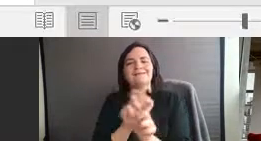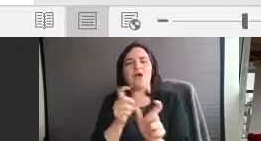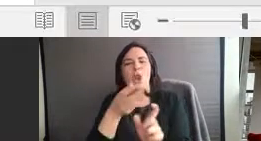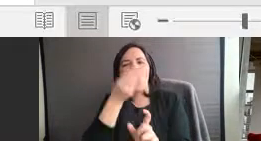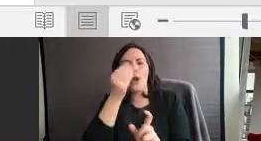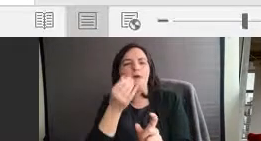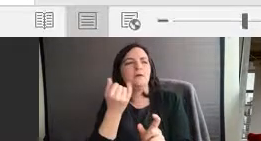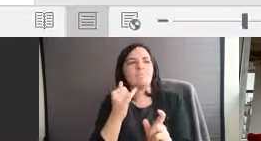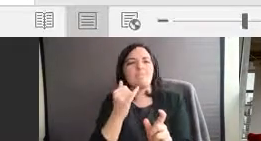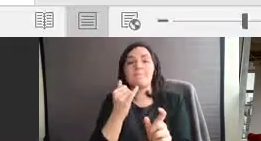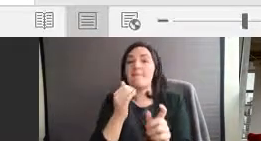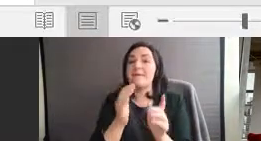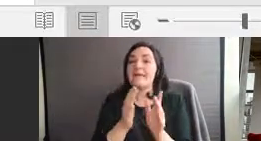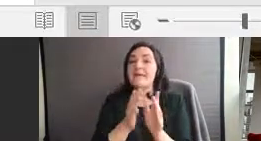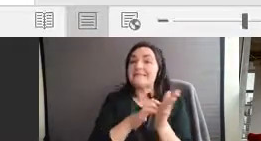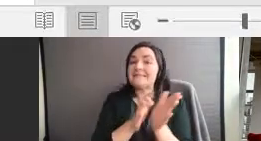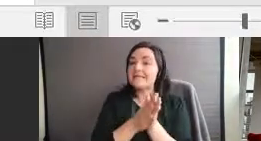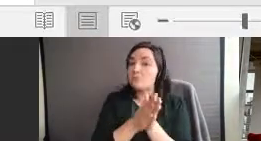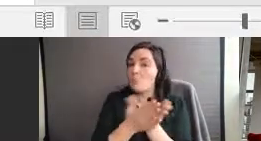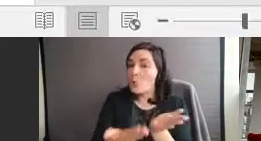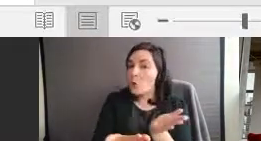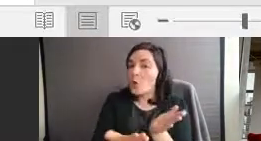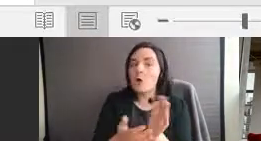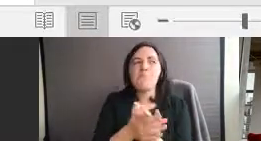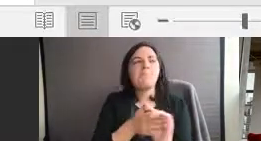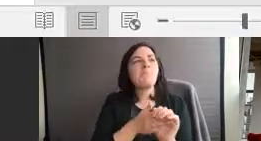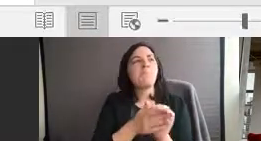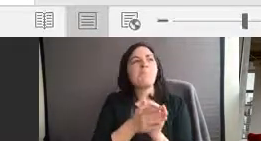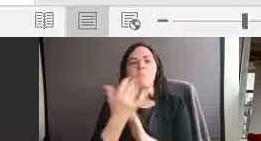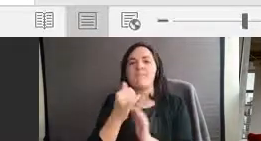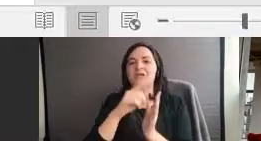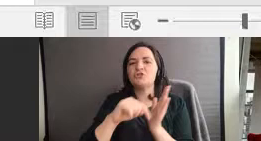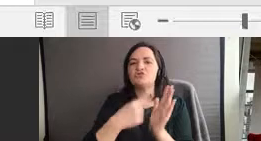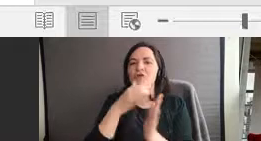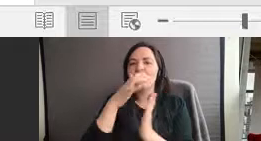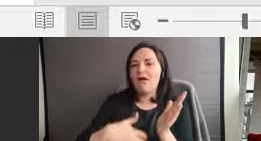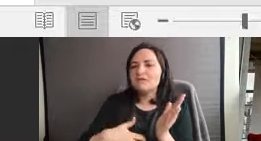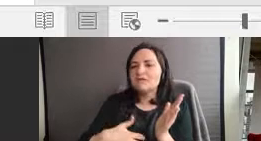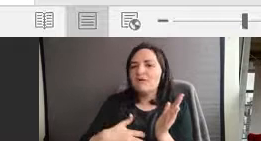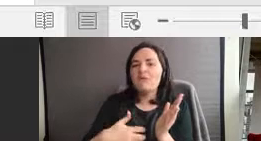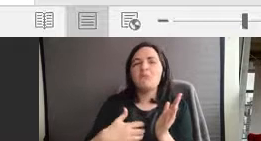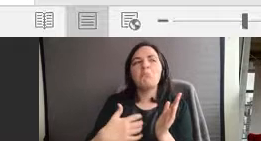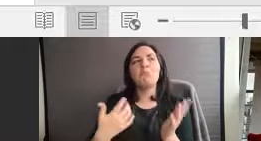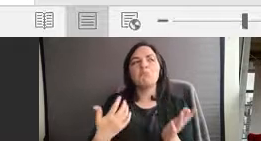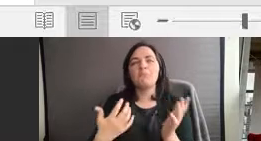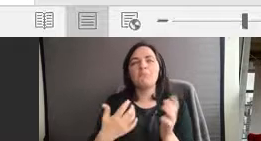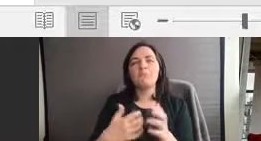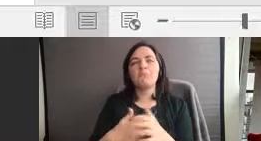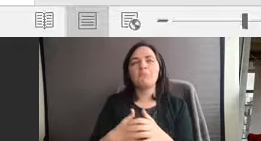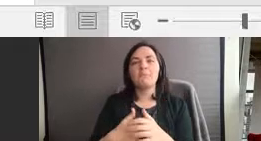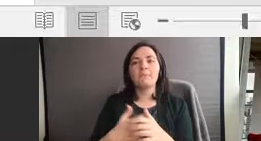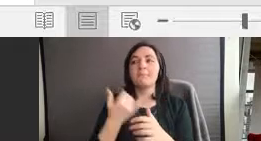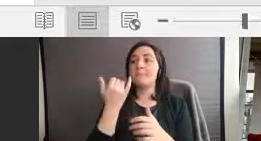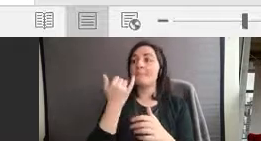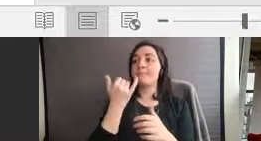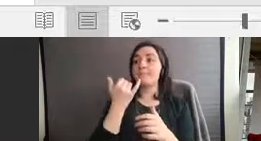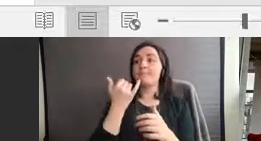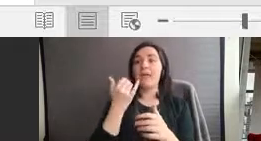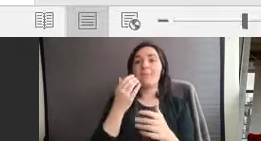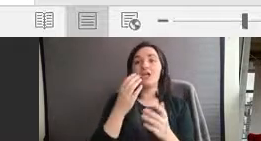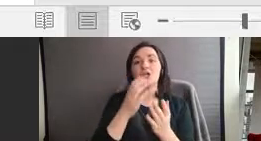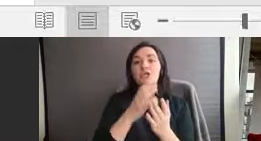textbook about dyslexic learners, there may be a journal article about dyslexic learners, and there may be perhaps a